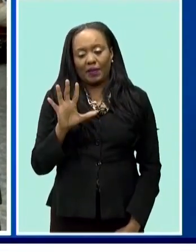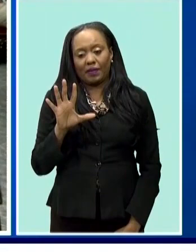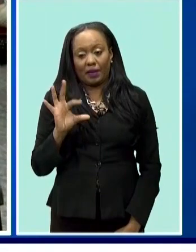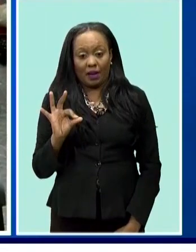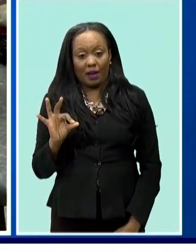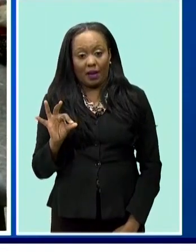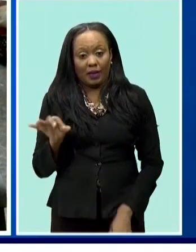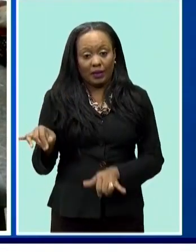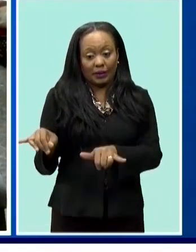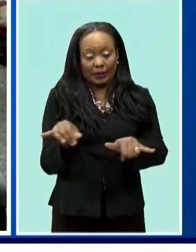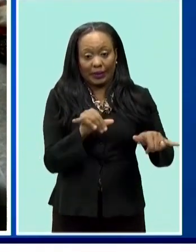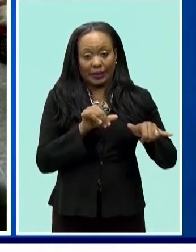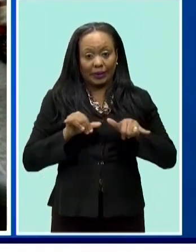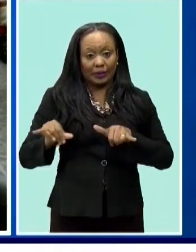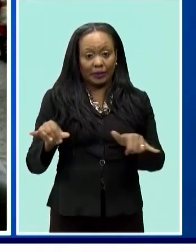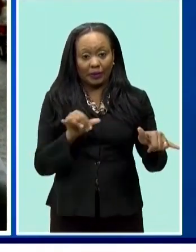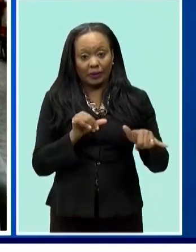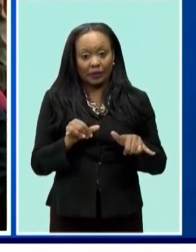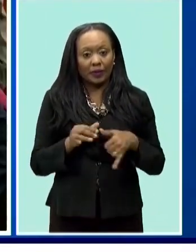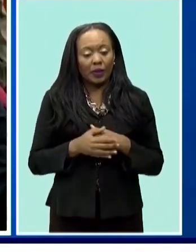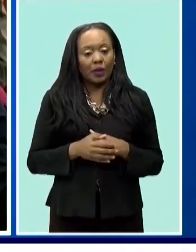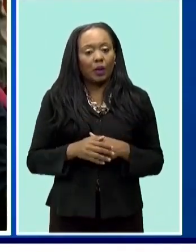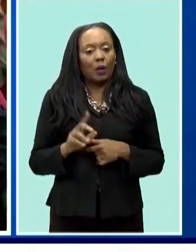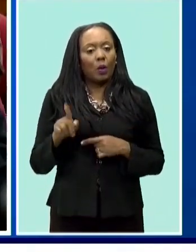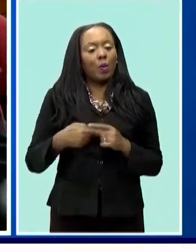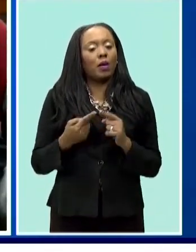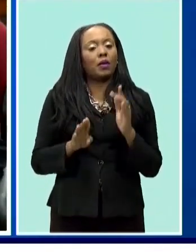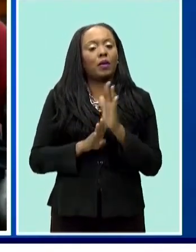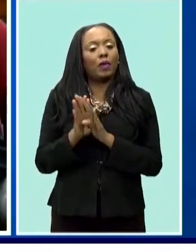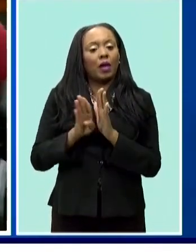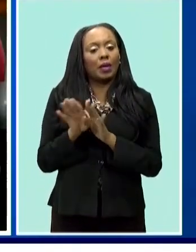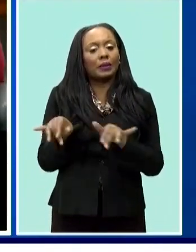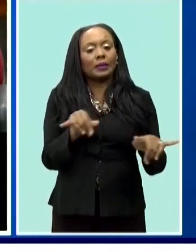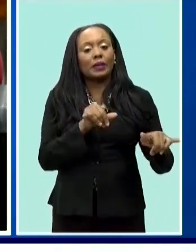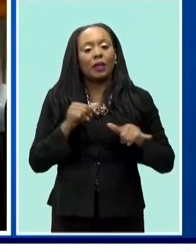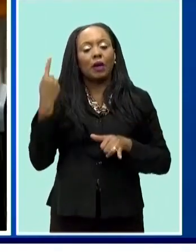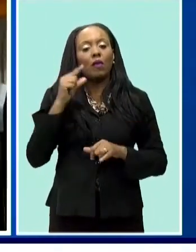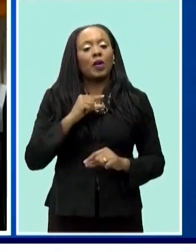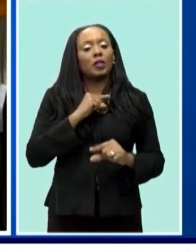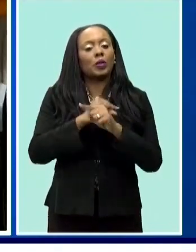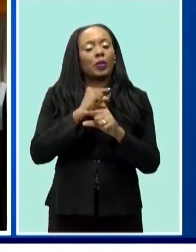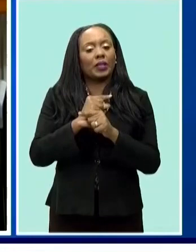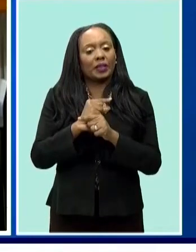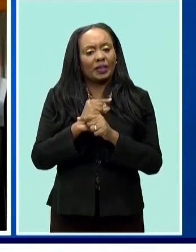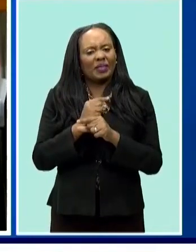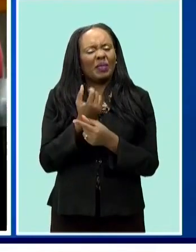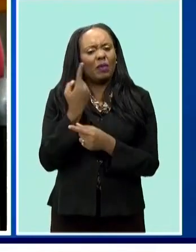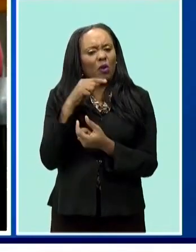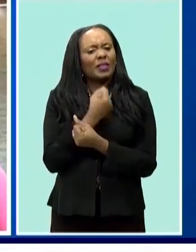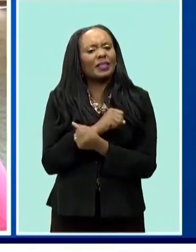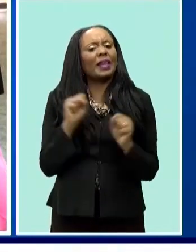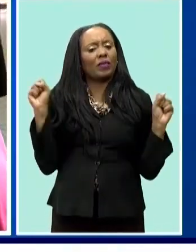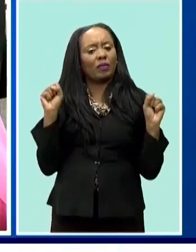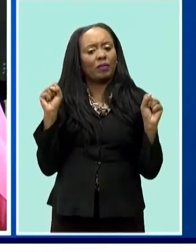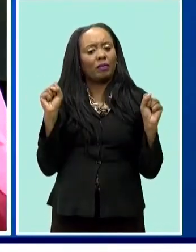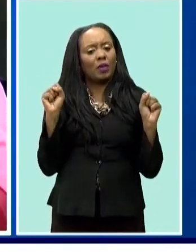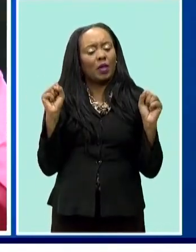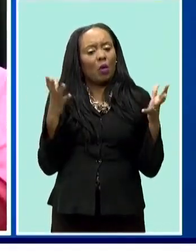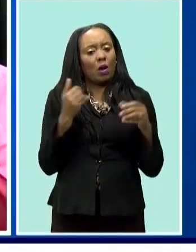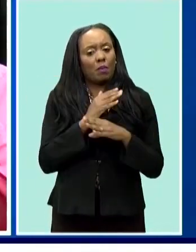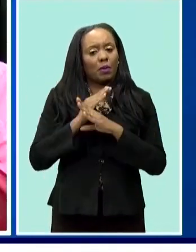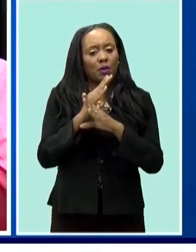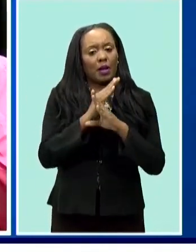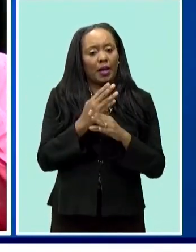Postal Union, or UPU, says developing measurable standards of security for the sector contributes to protecting postal employees